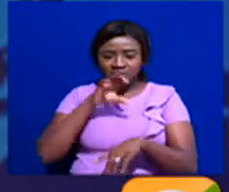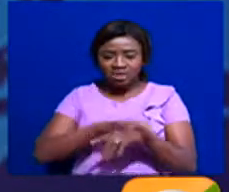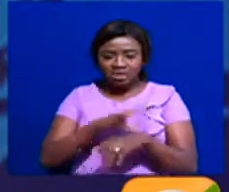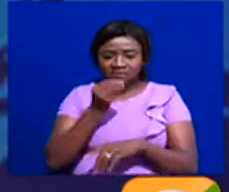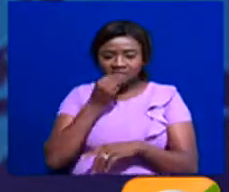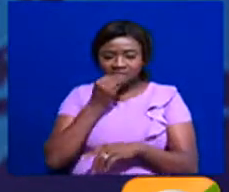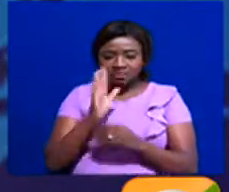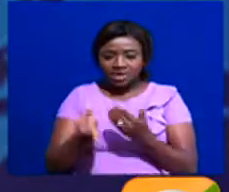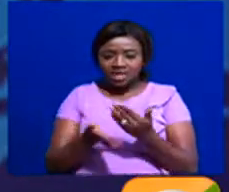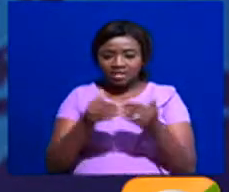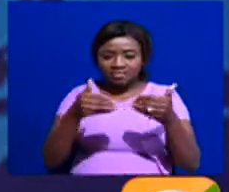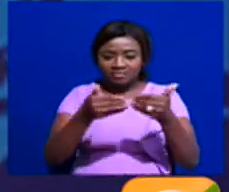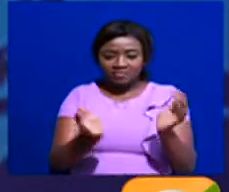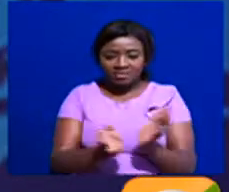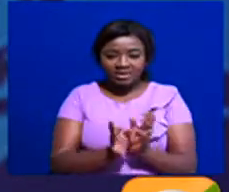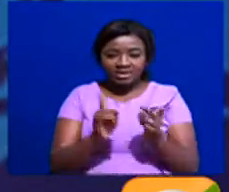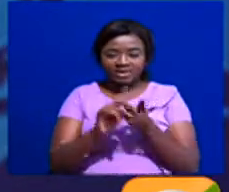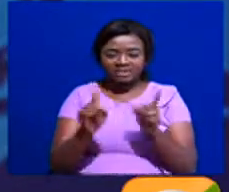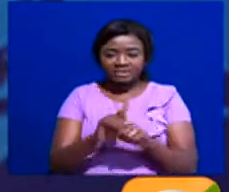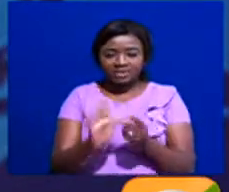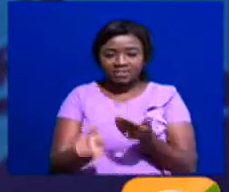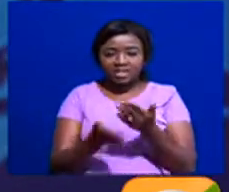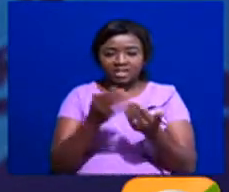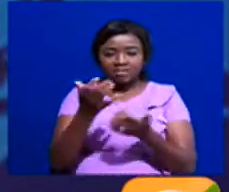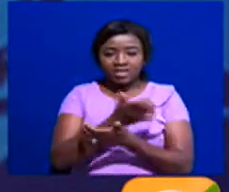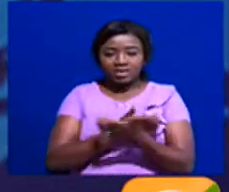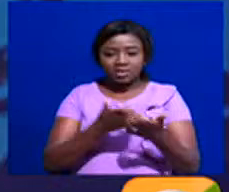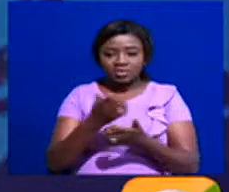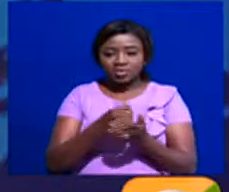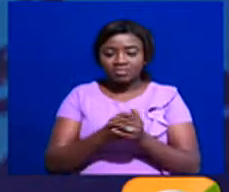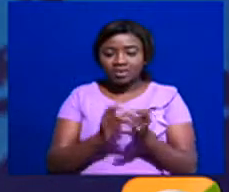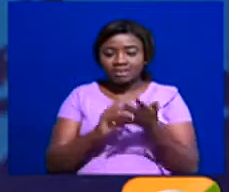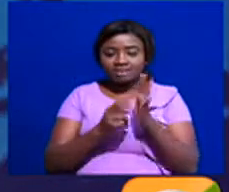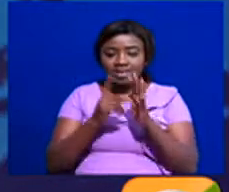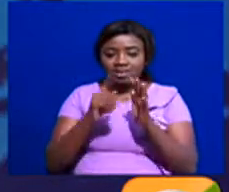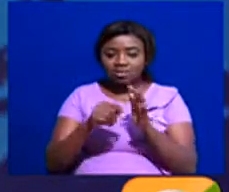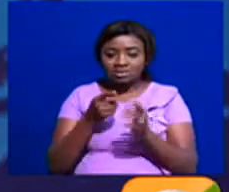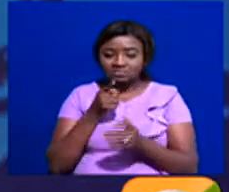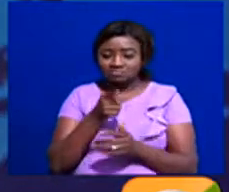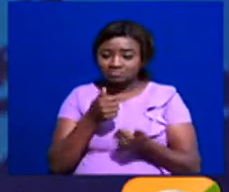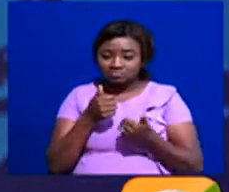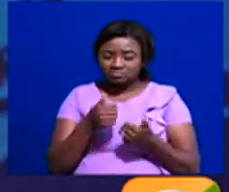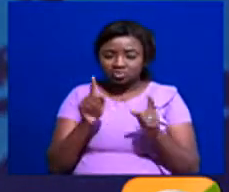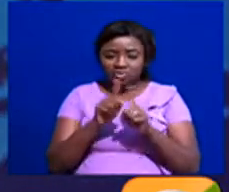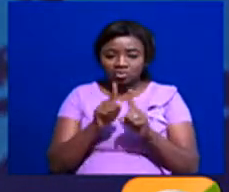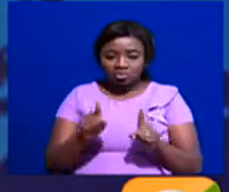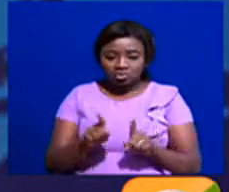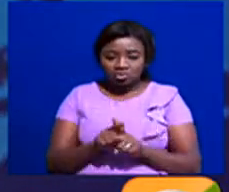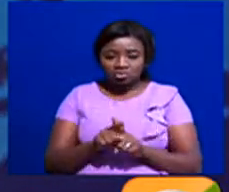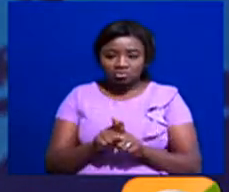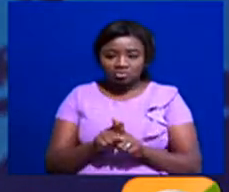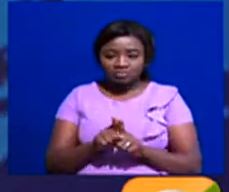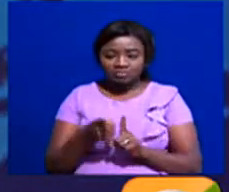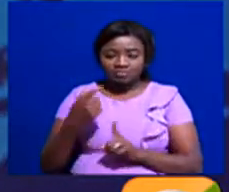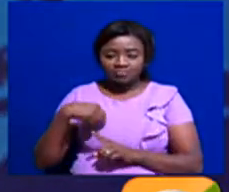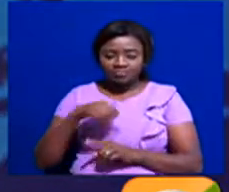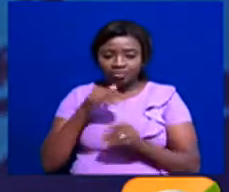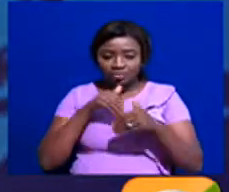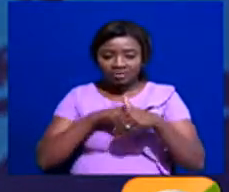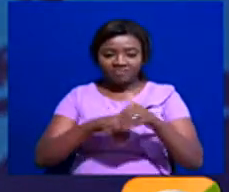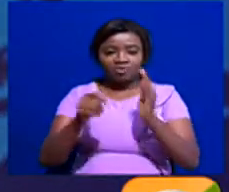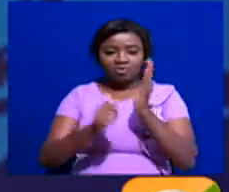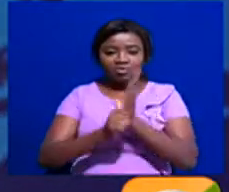of the grower, but also for the whole community. So I think that at least these three, and of course, the fourth one is to comply with Article 17